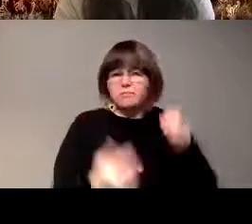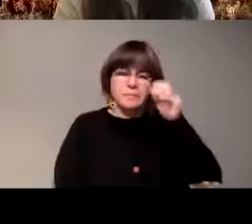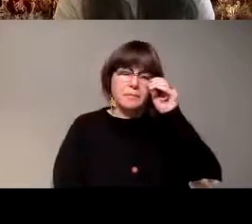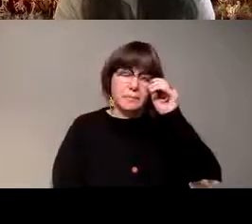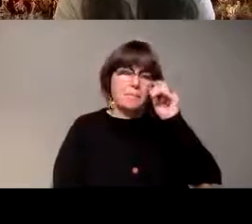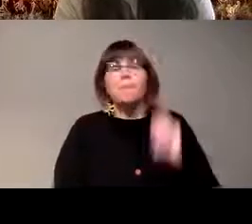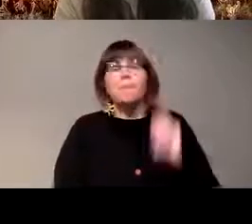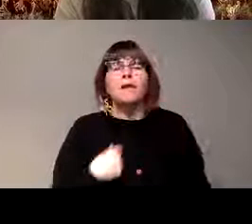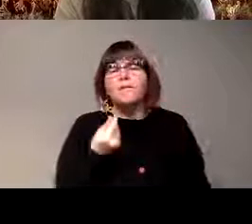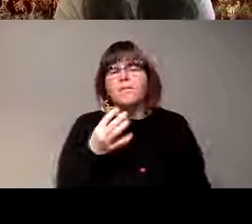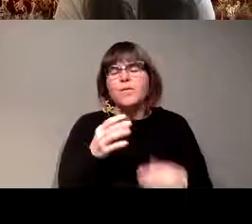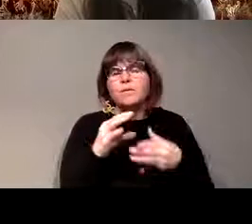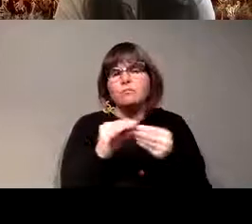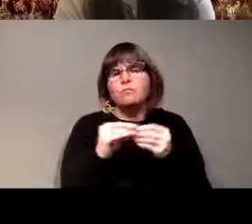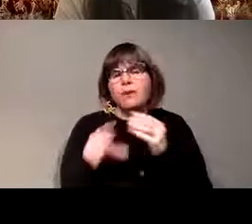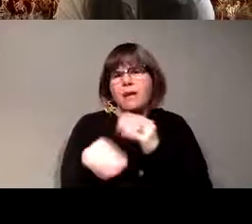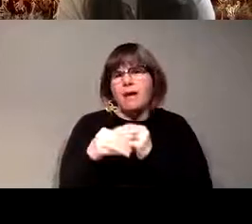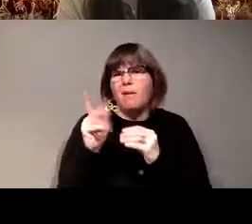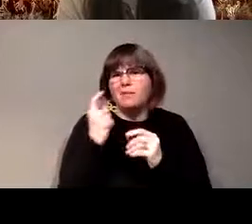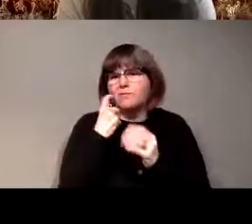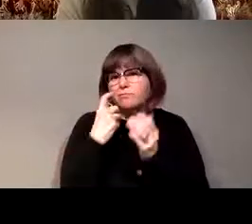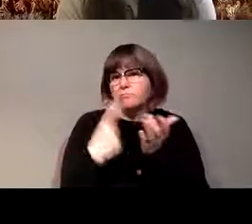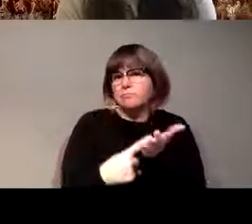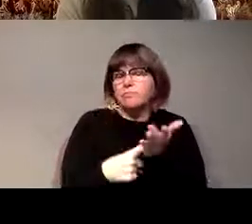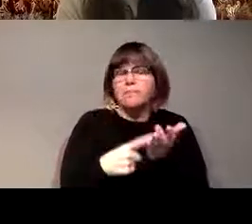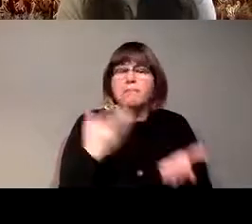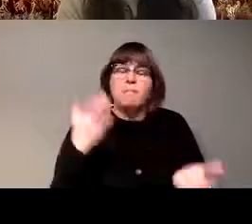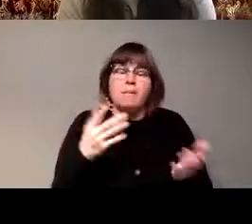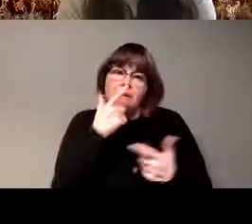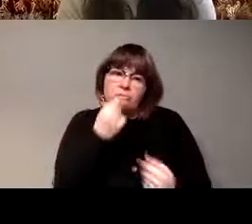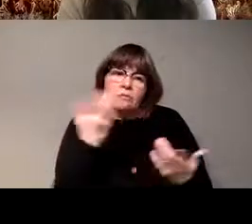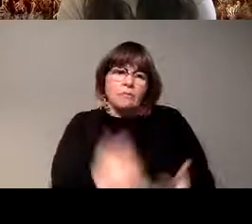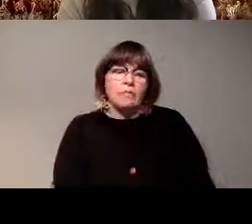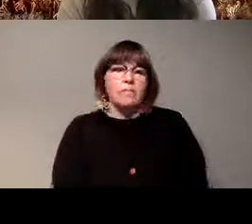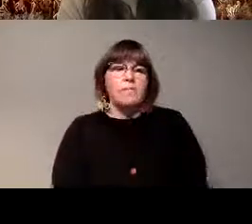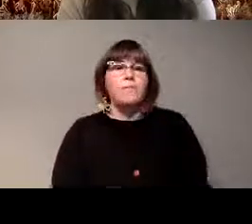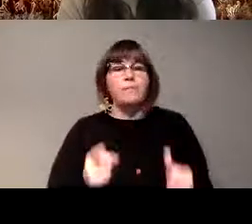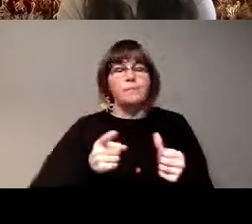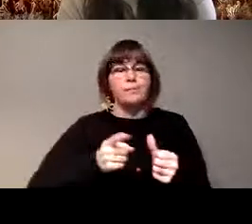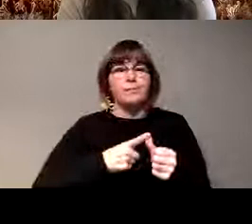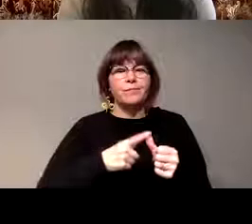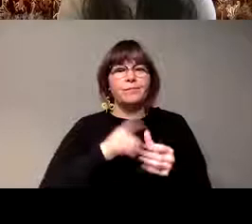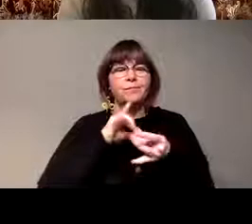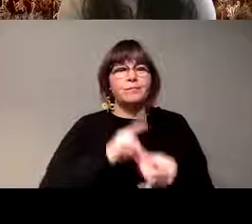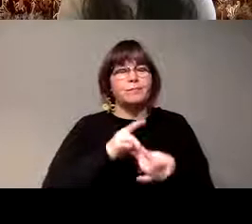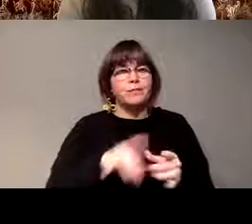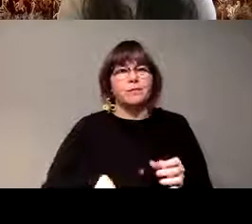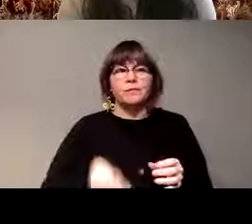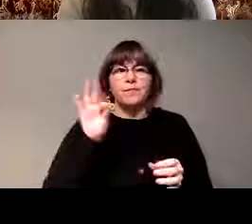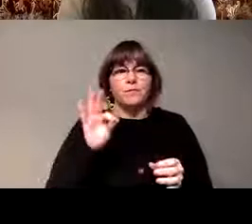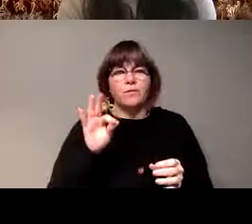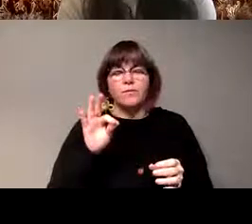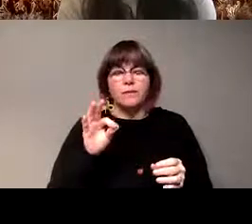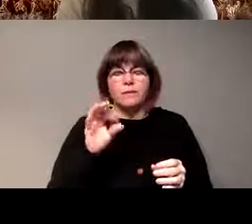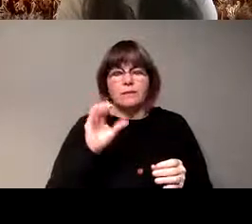just have a couple of things to add to Molly's presentation that might be of interest. The first is about a discovery by